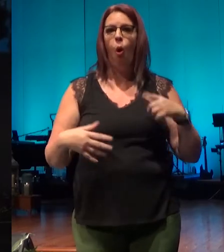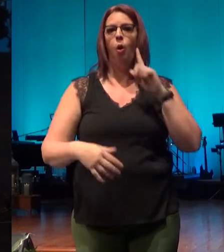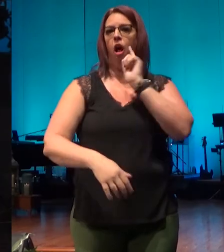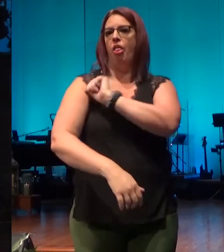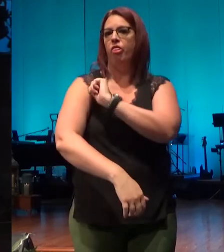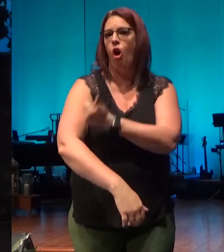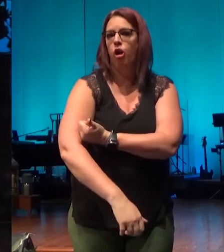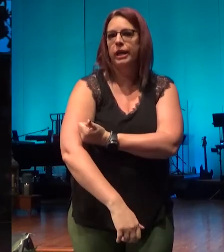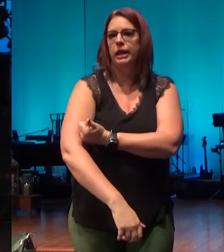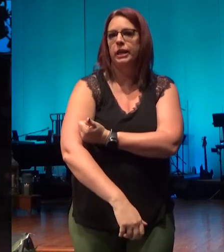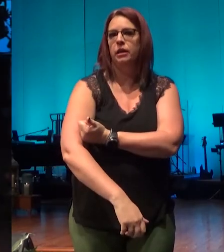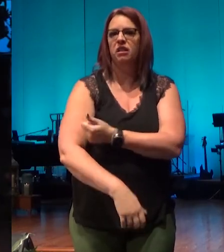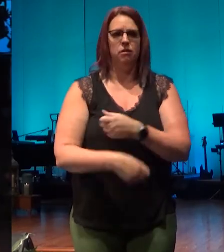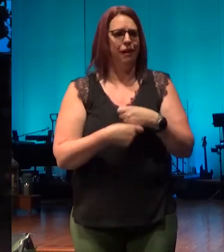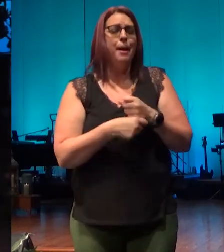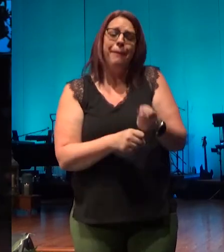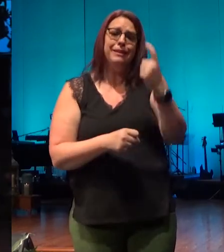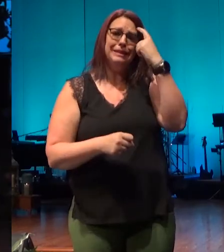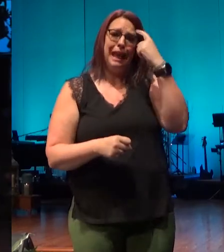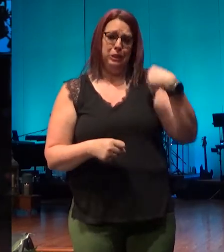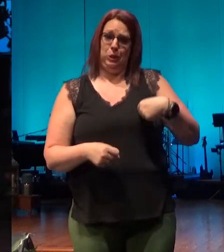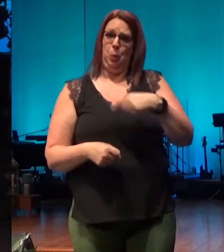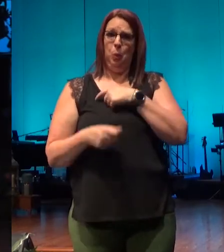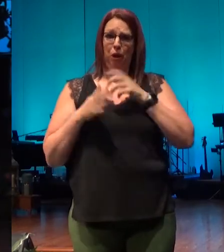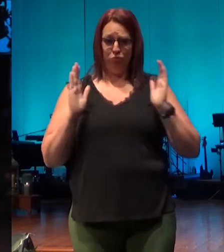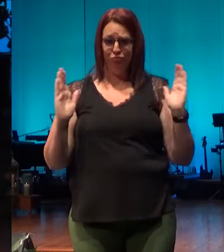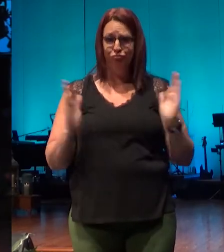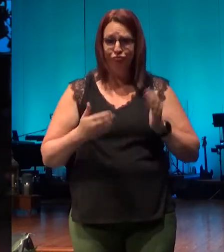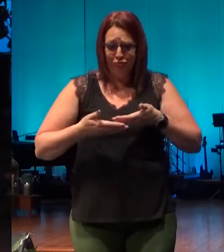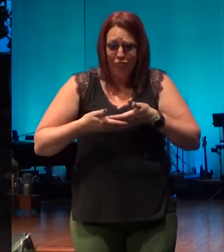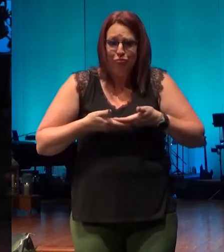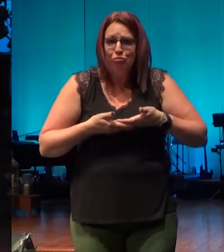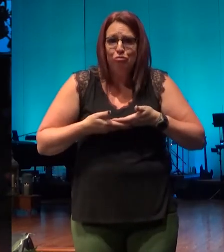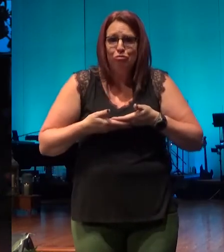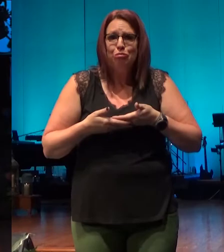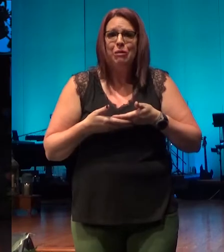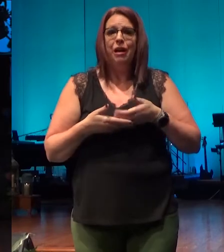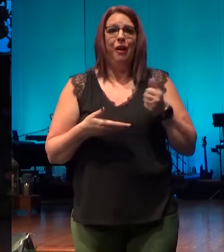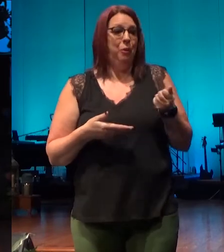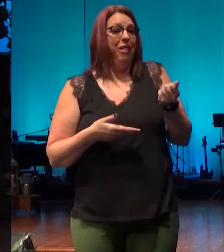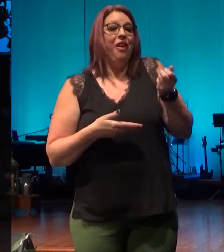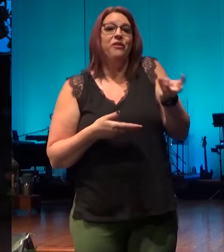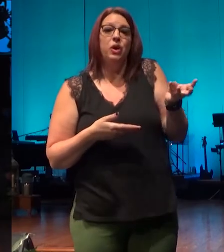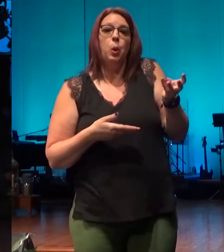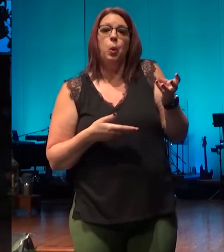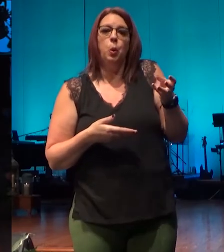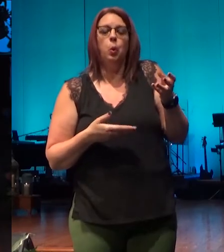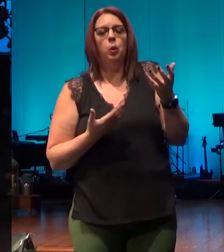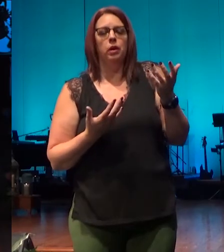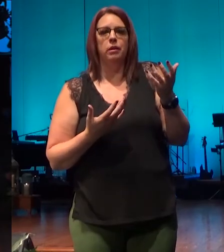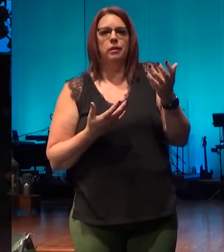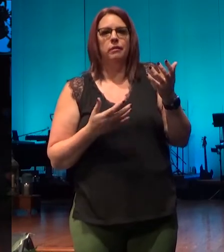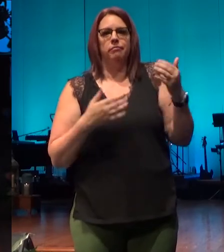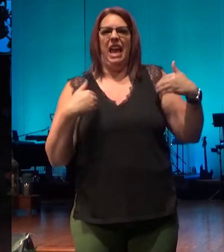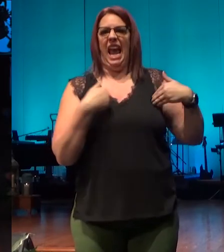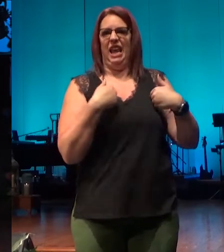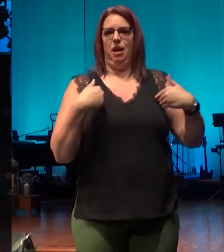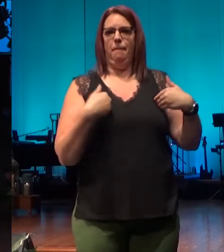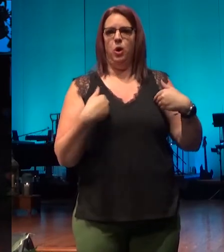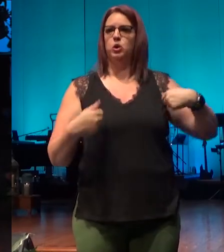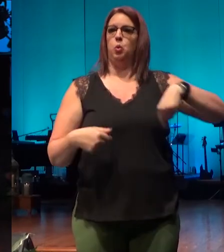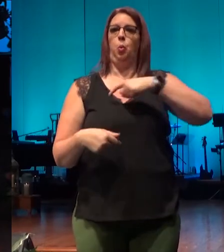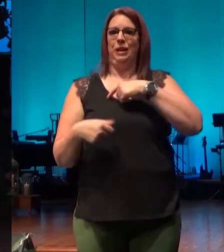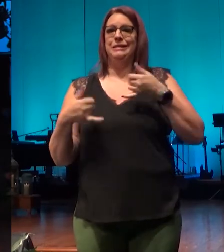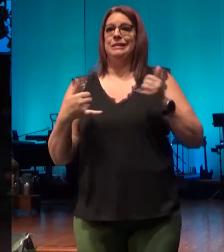makes sense. We're little beings we're one of the few species who upon our birth, we still have a lot of development to take